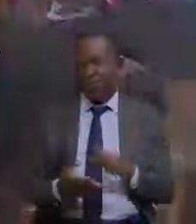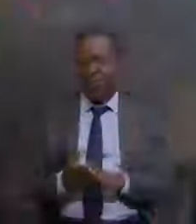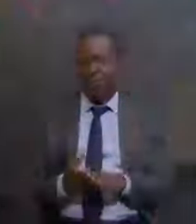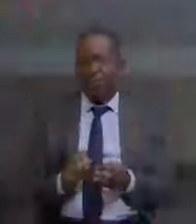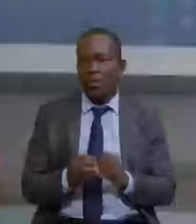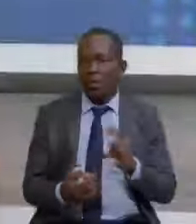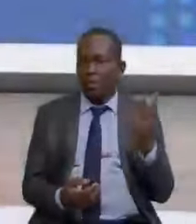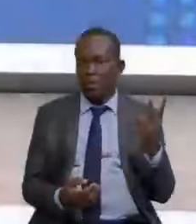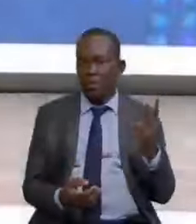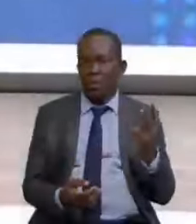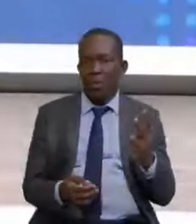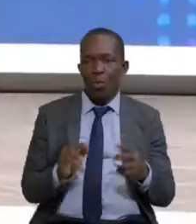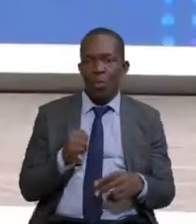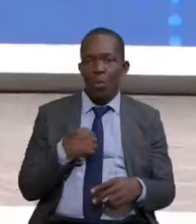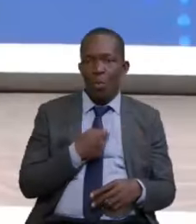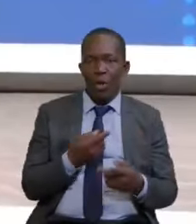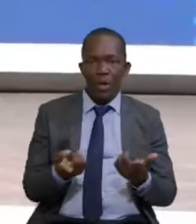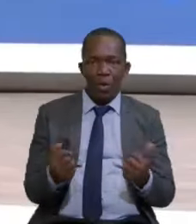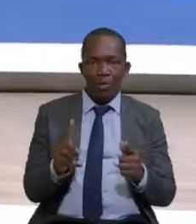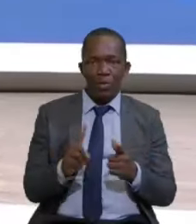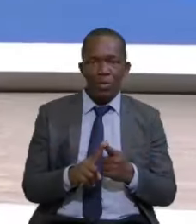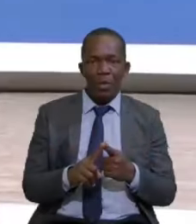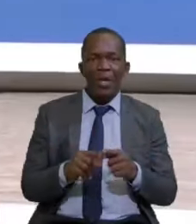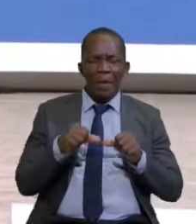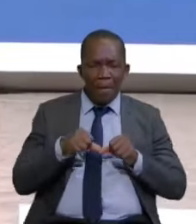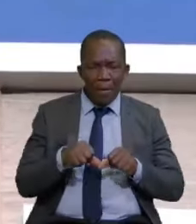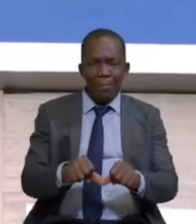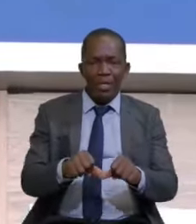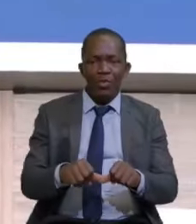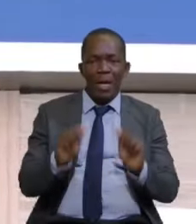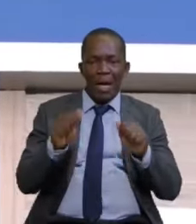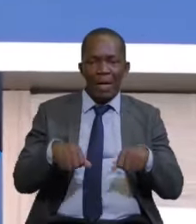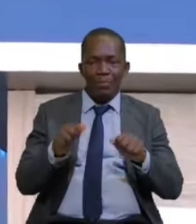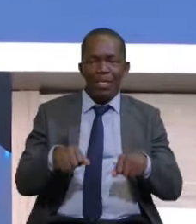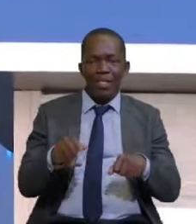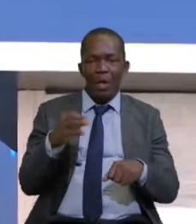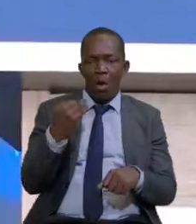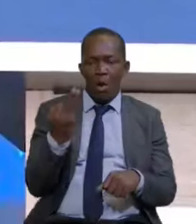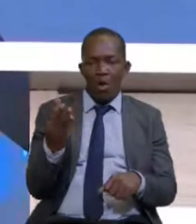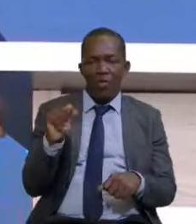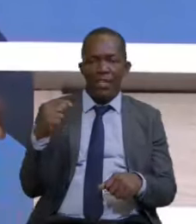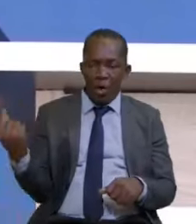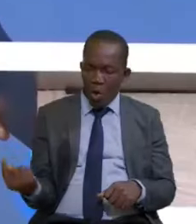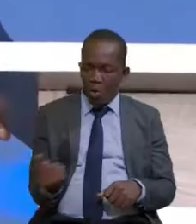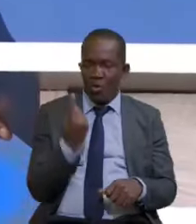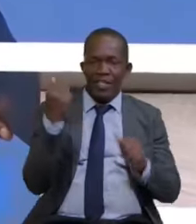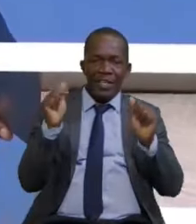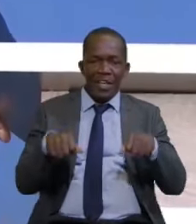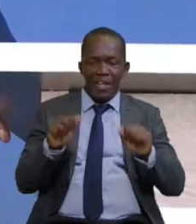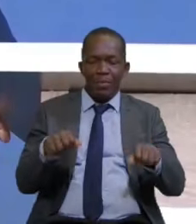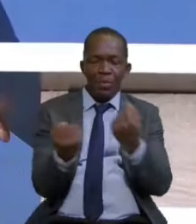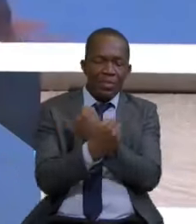the perpetual ability of the always able